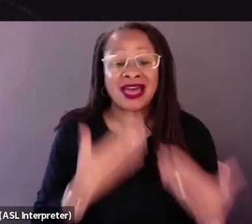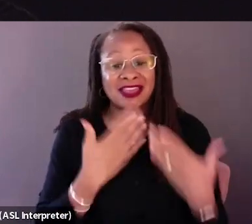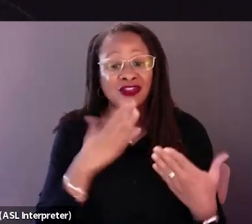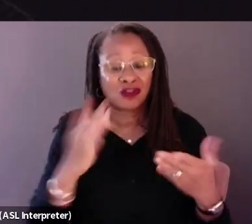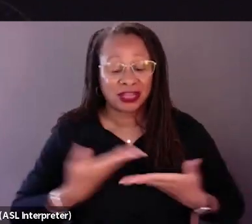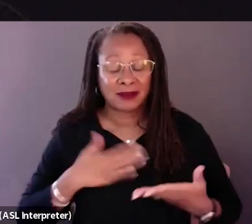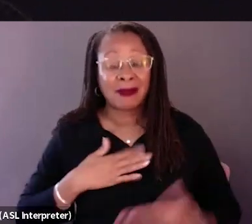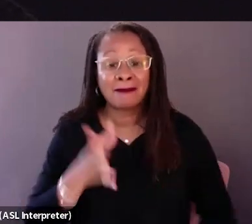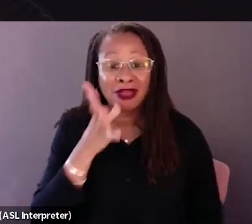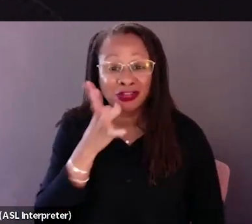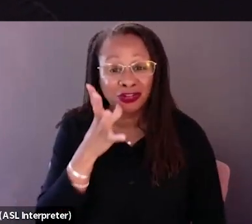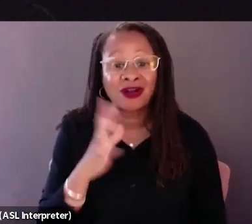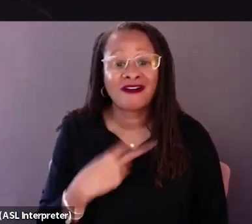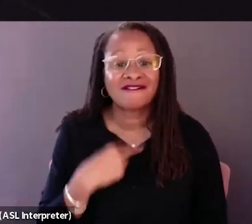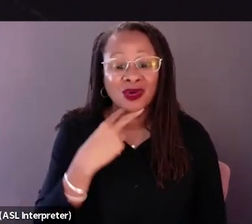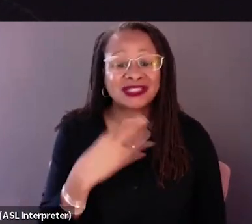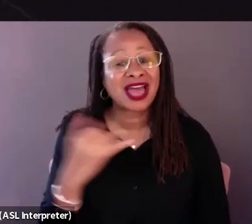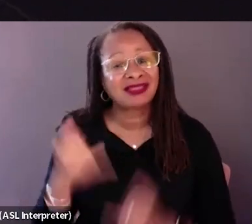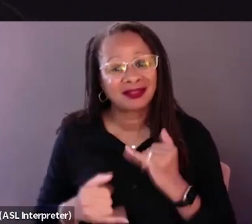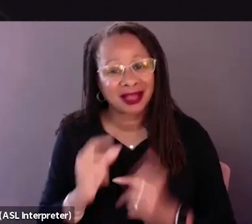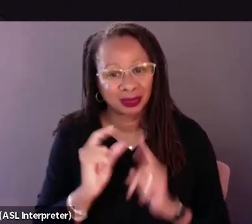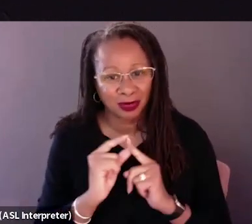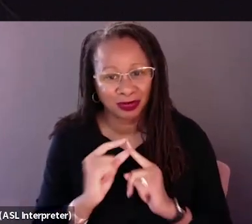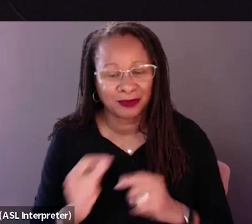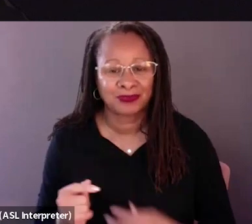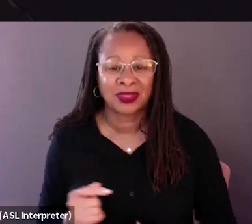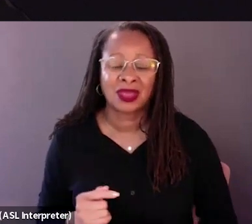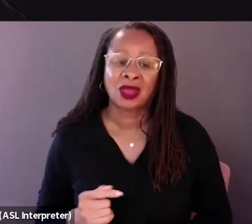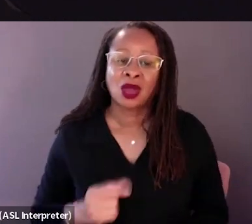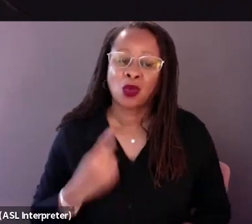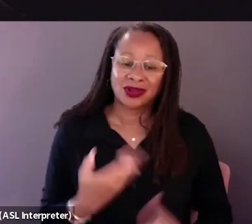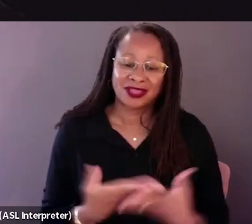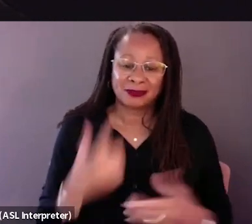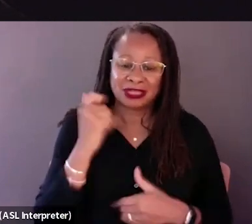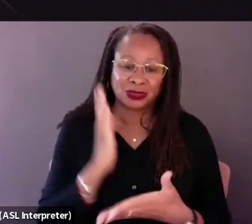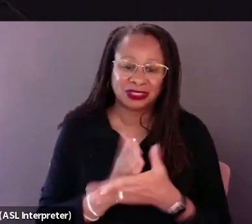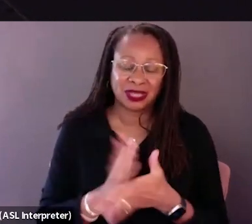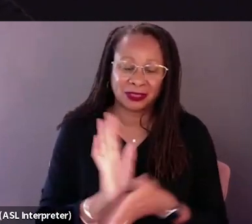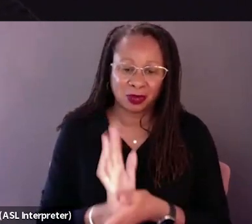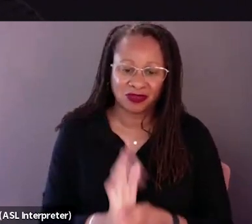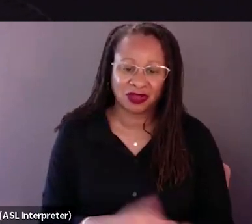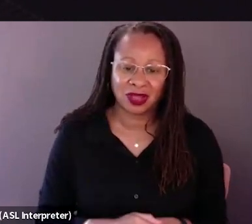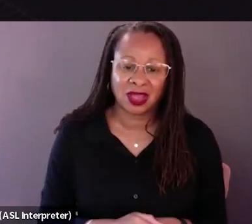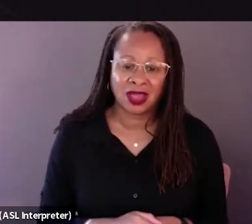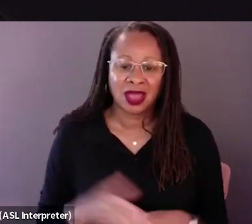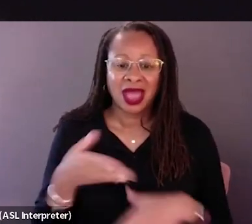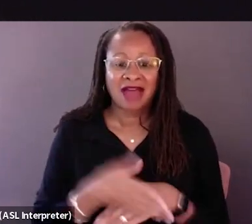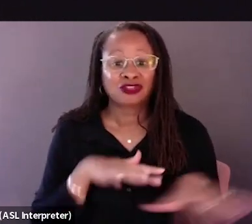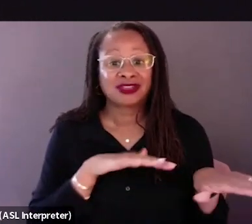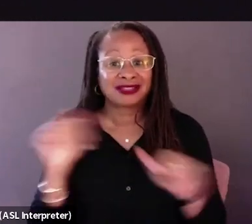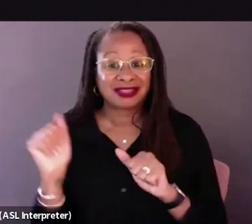voice," and the last word. And one of the things, because we stopped the movie pretty much, after they leave the White